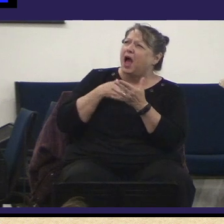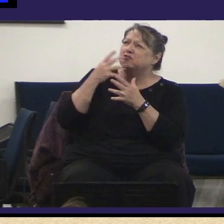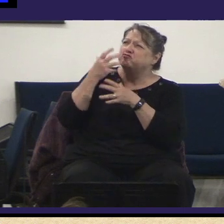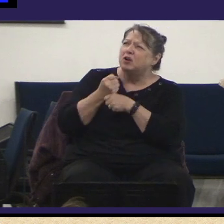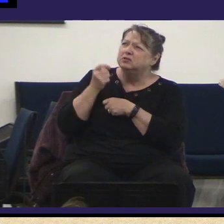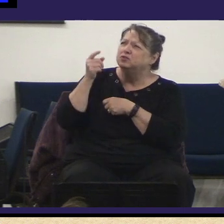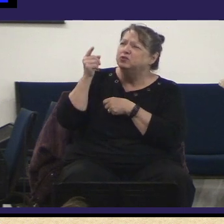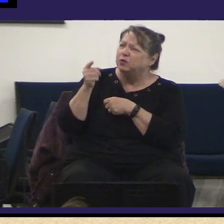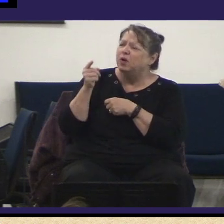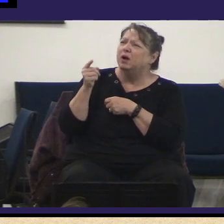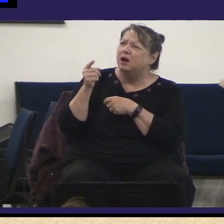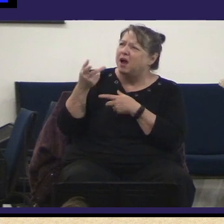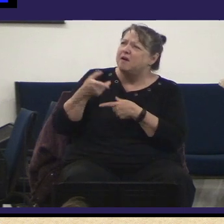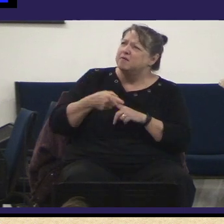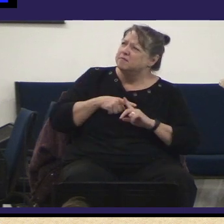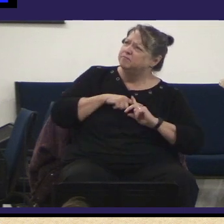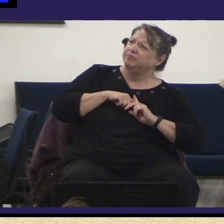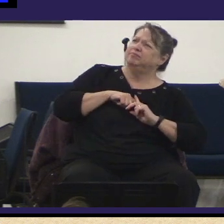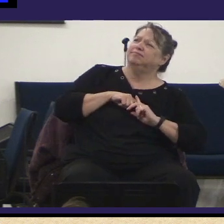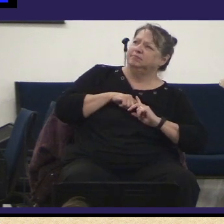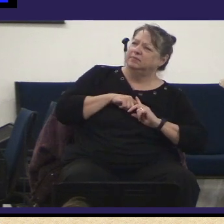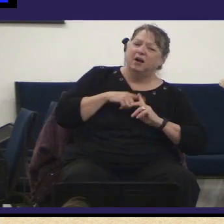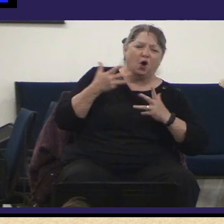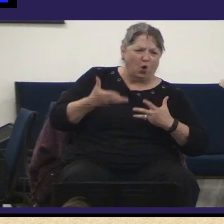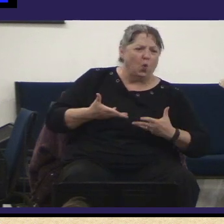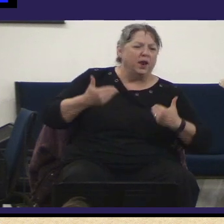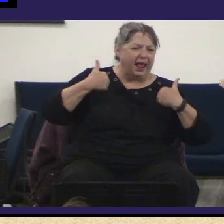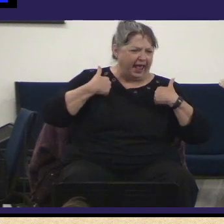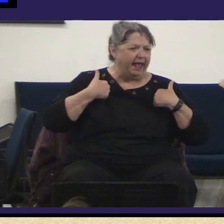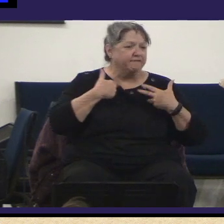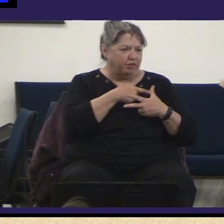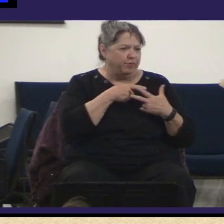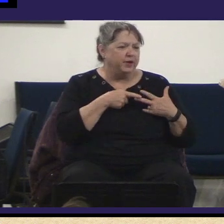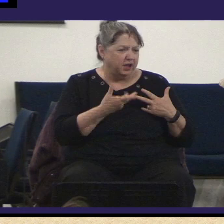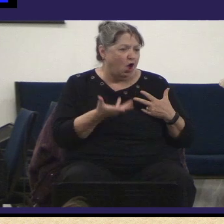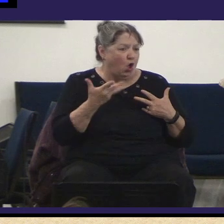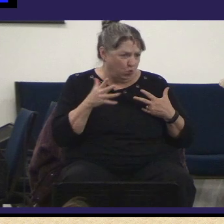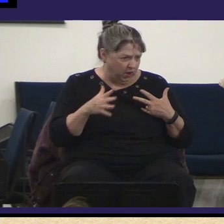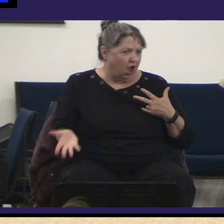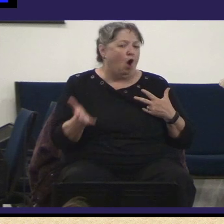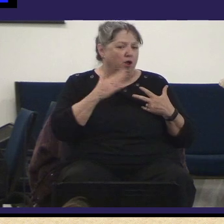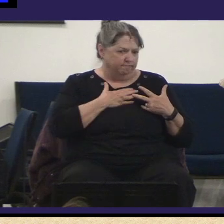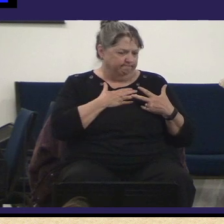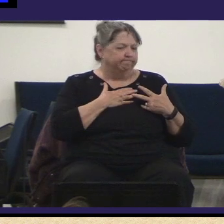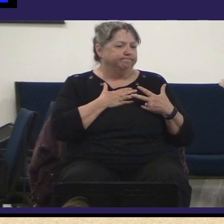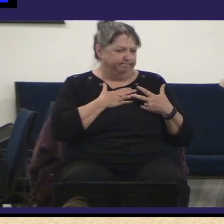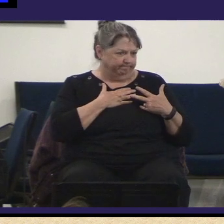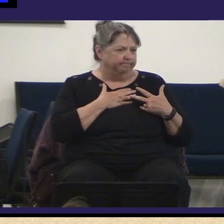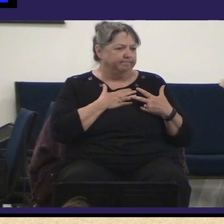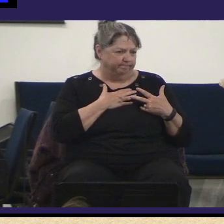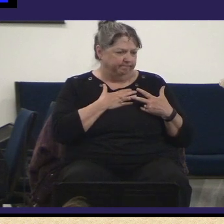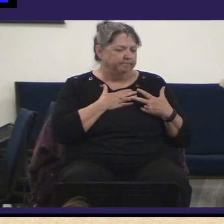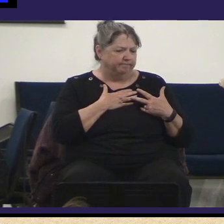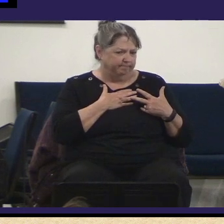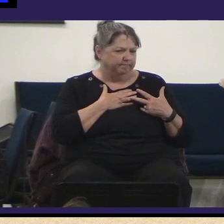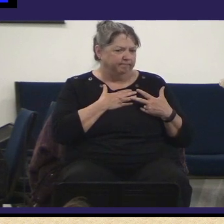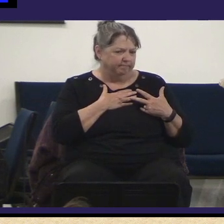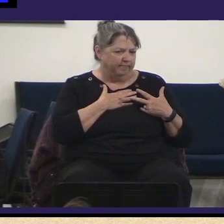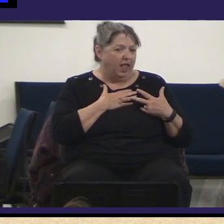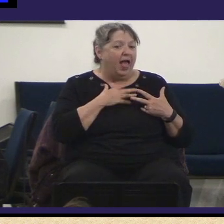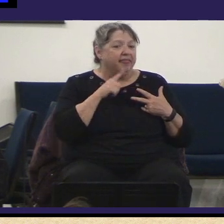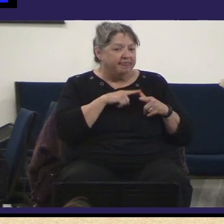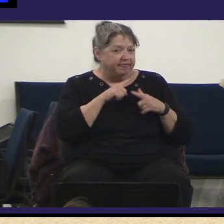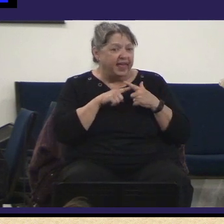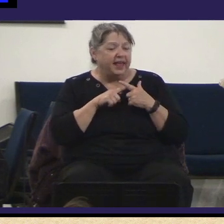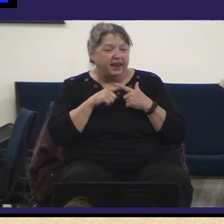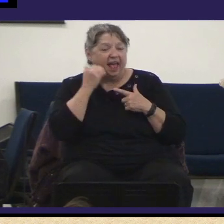faith, as is the case with my relationship with Christ on a daily basis. So whether you take the stand that says, I'm going to